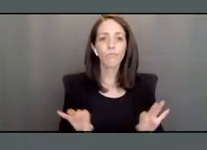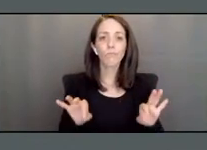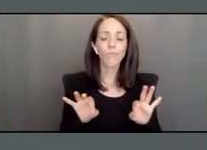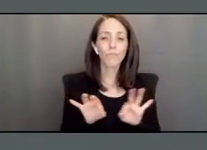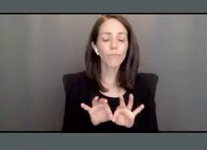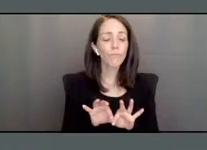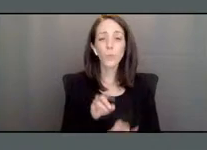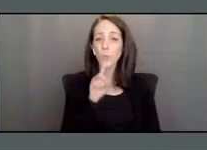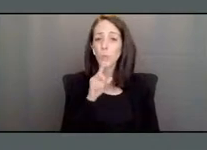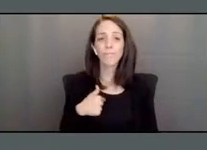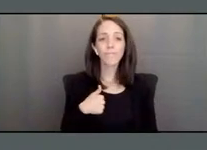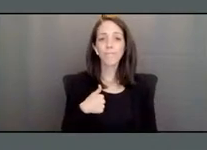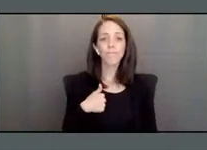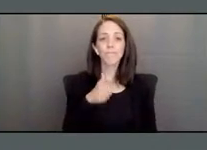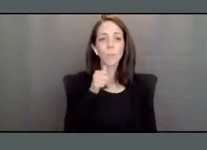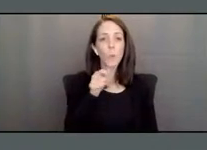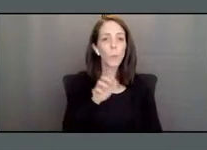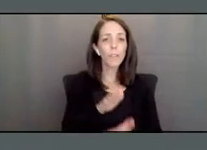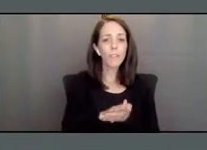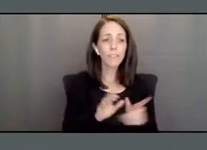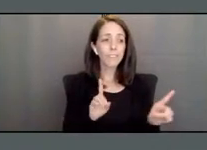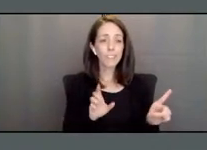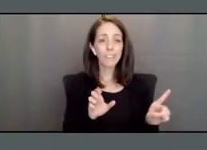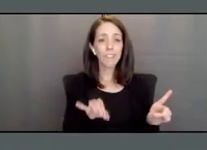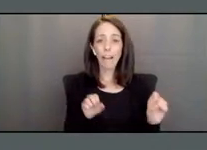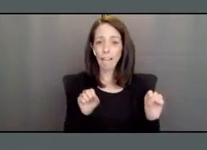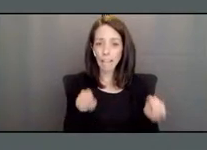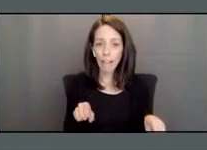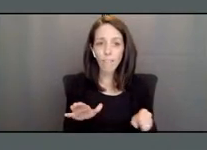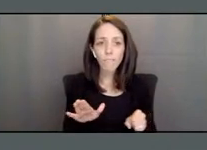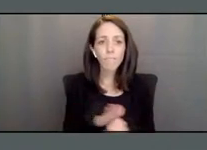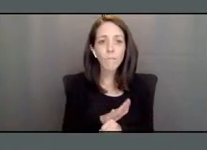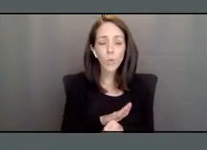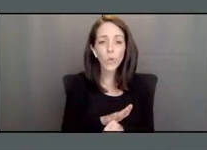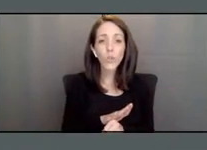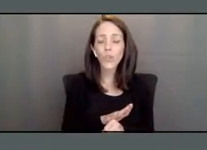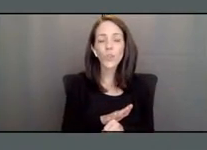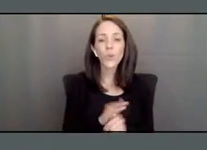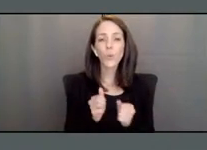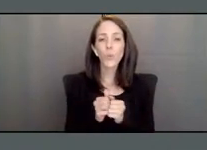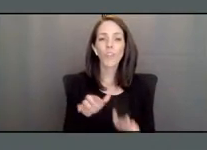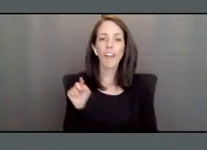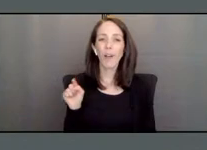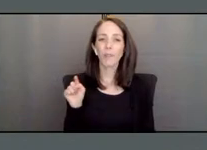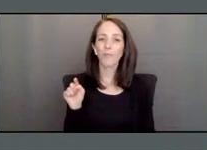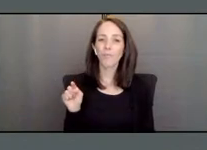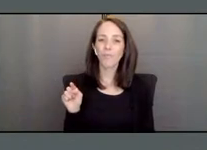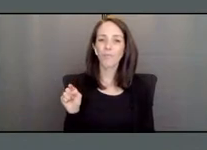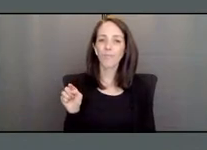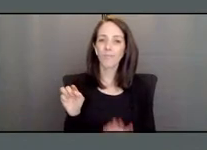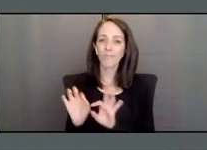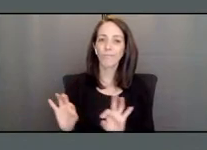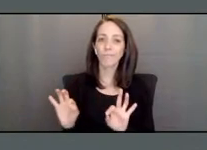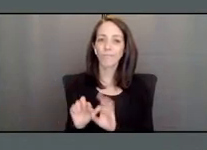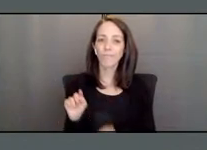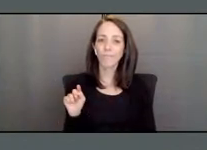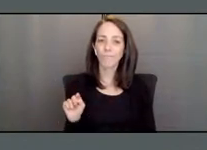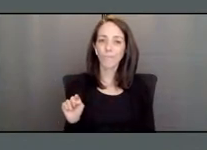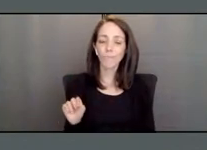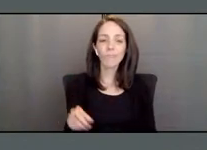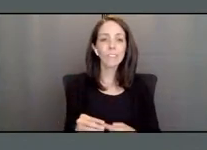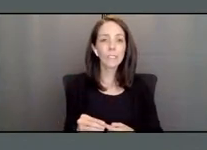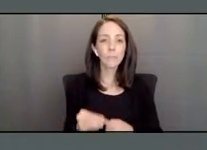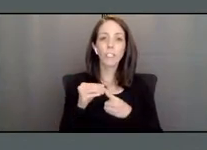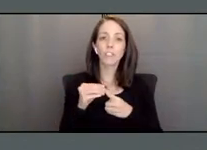our DEI strategy can be comprehensive, and especially as a healthcare organization, I think it's especially critical for us